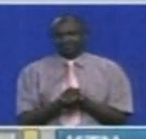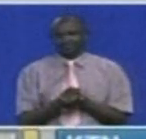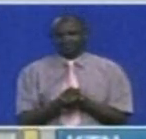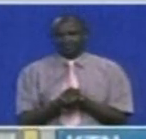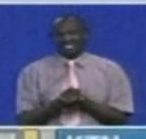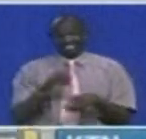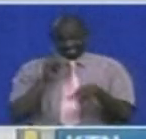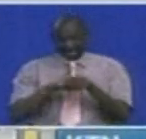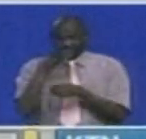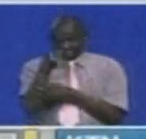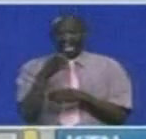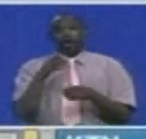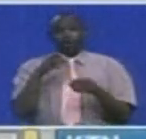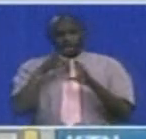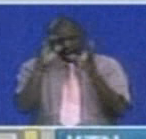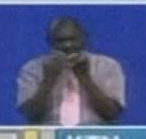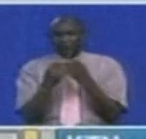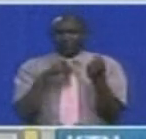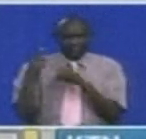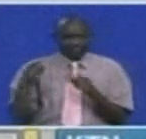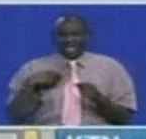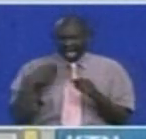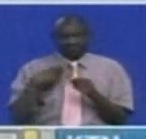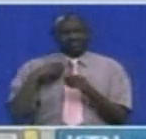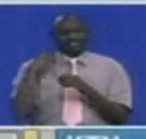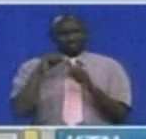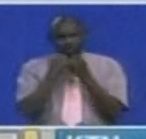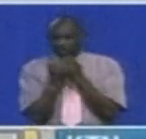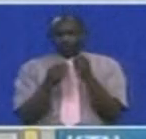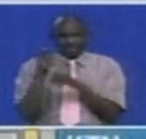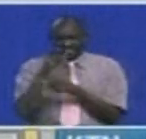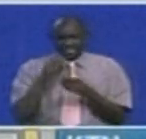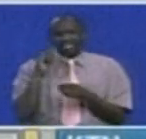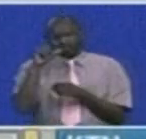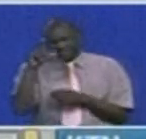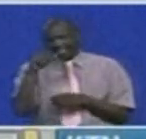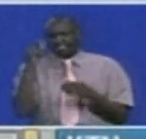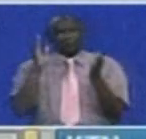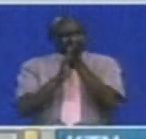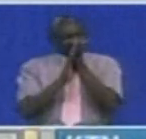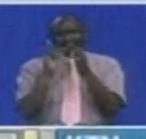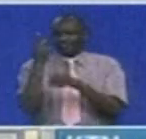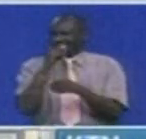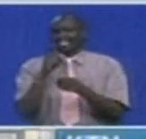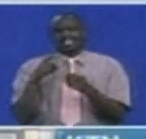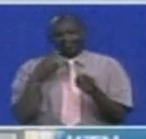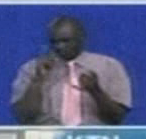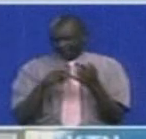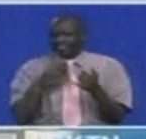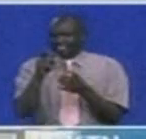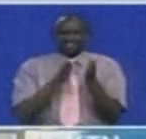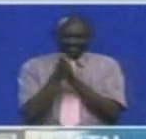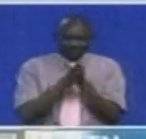And her actions moved the world, creating a buzz on social media. Kenyans on Twitter praised the First Lady for her effort and